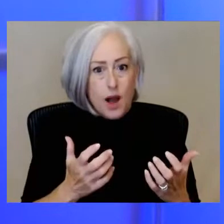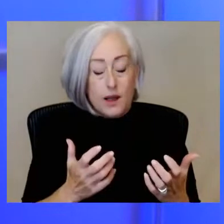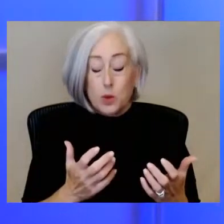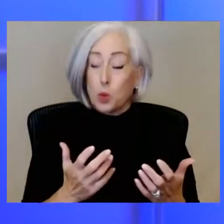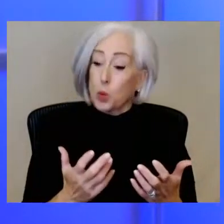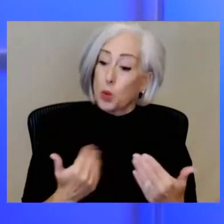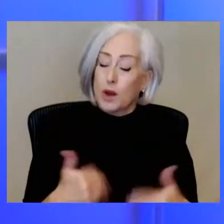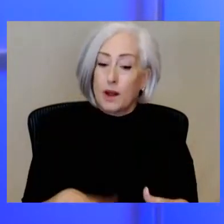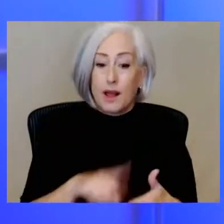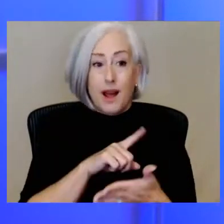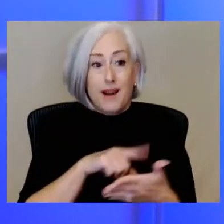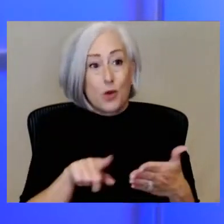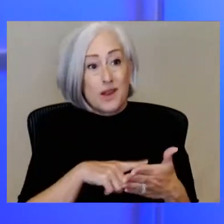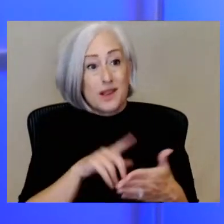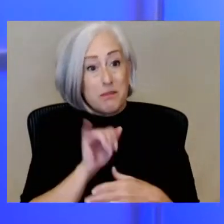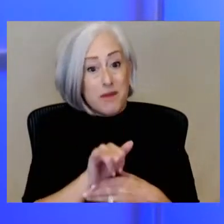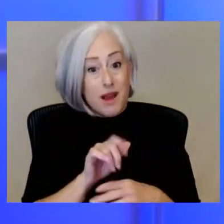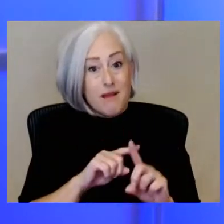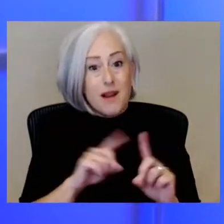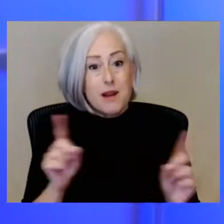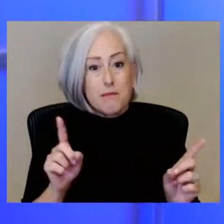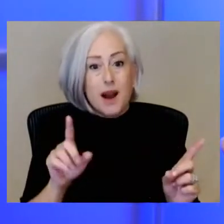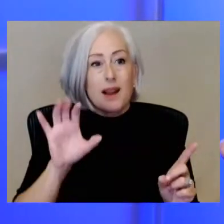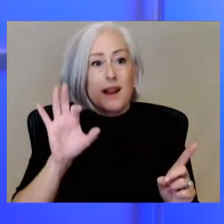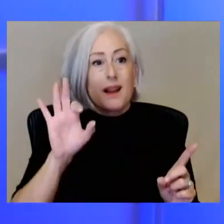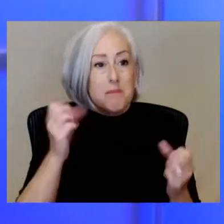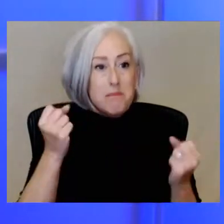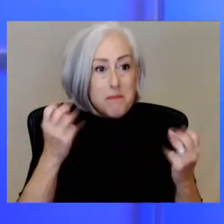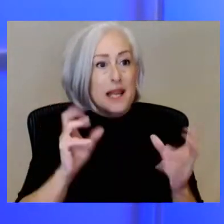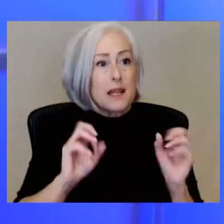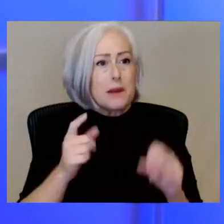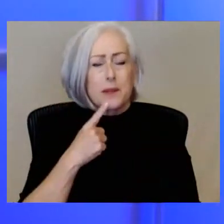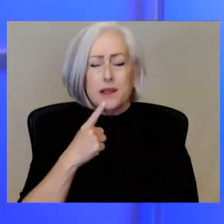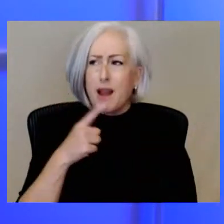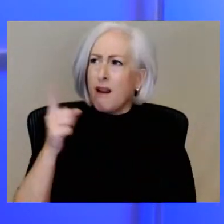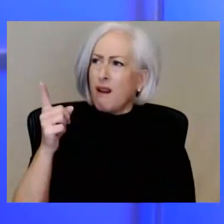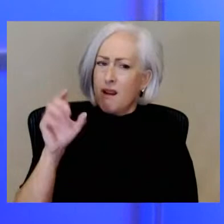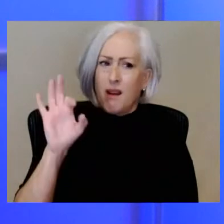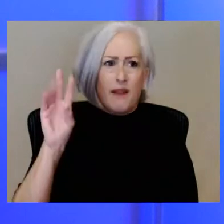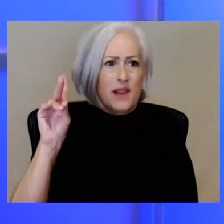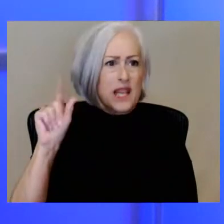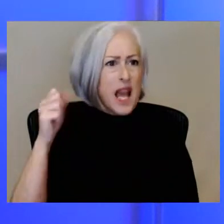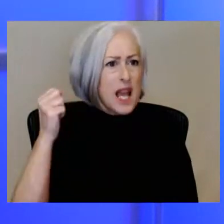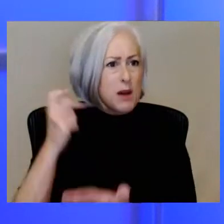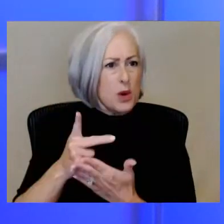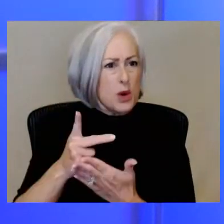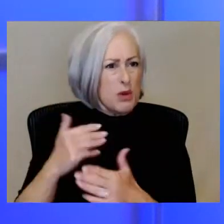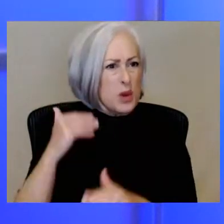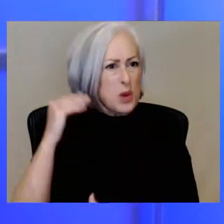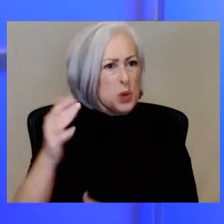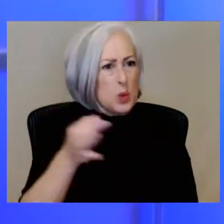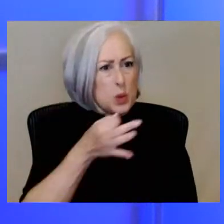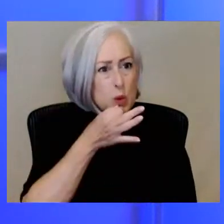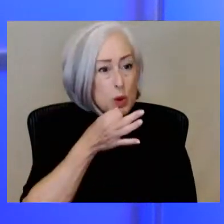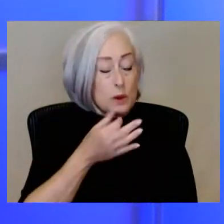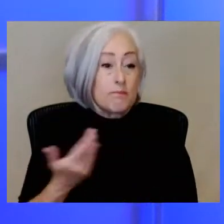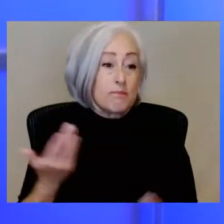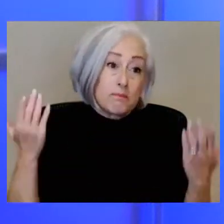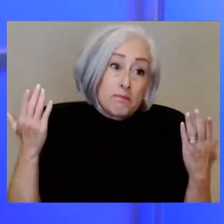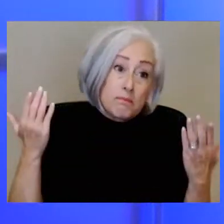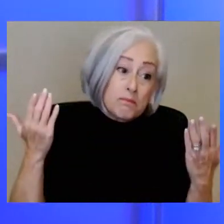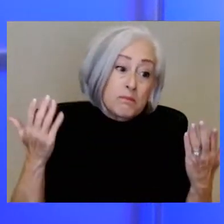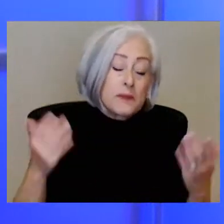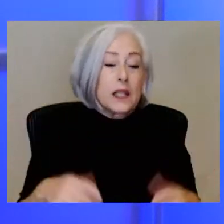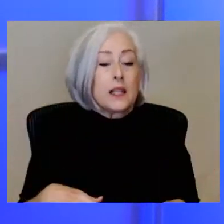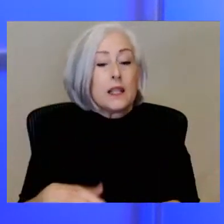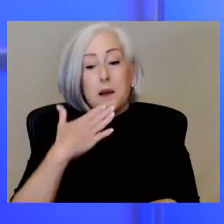a lot of people are saying the FDA did this prematurely, and we don't really know. I think the best way to sum it up